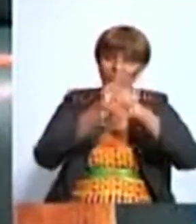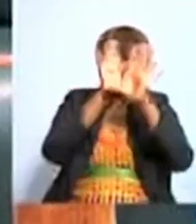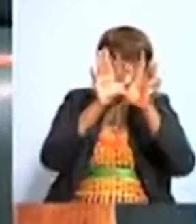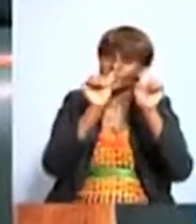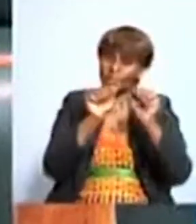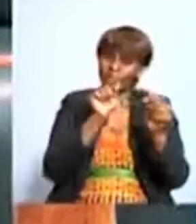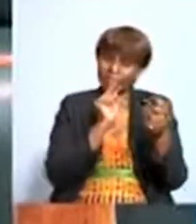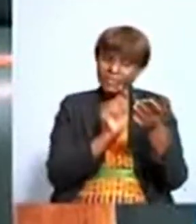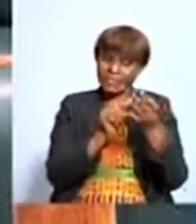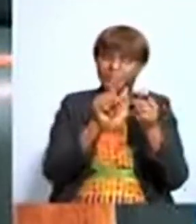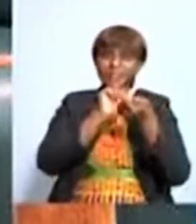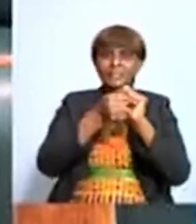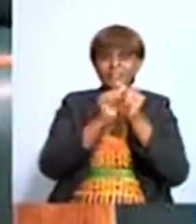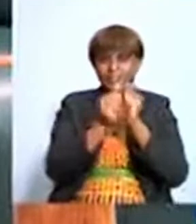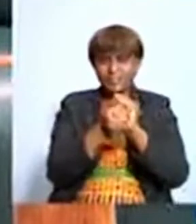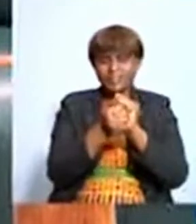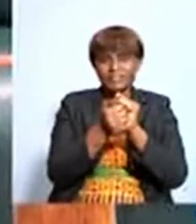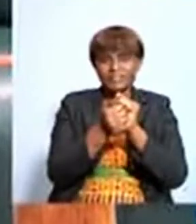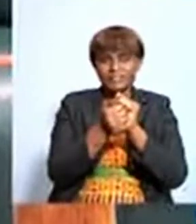this particular amendment